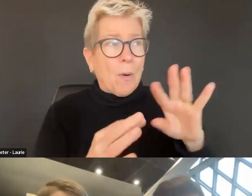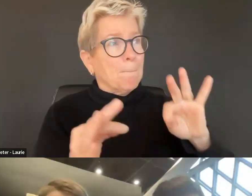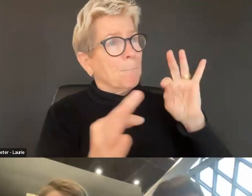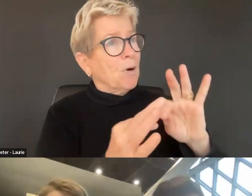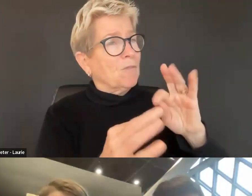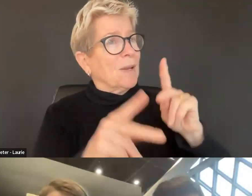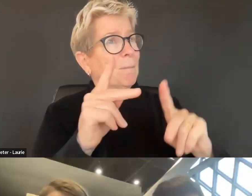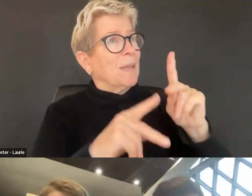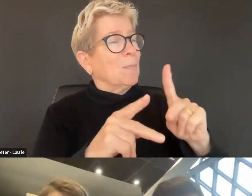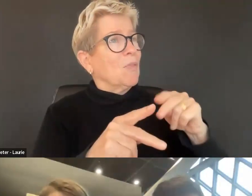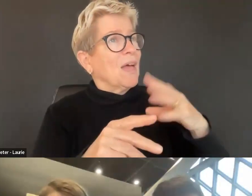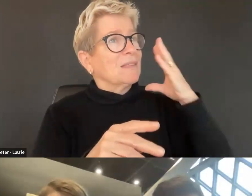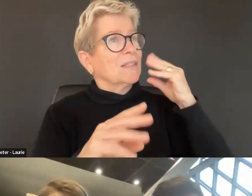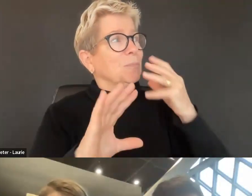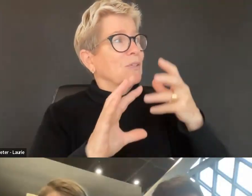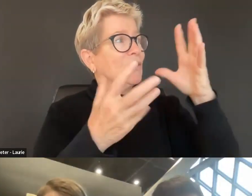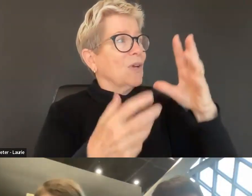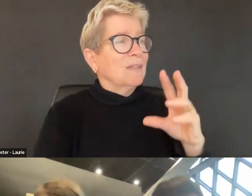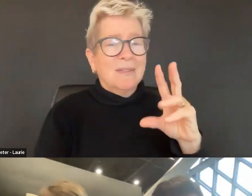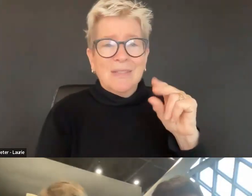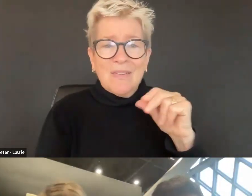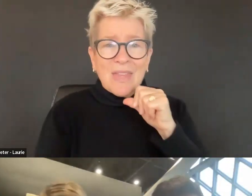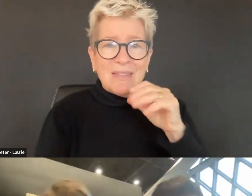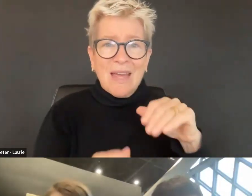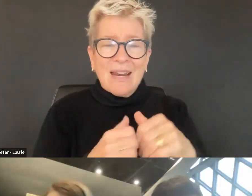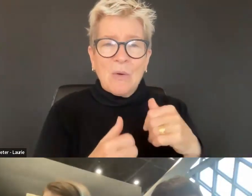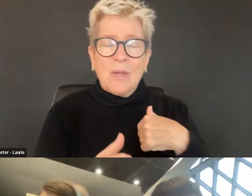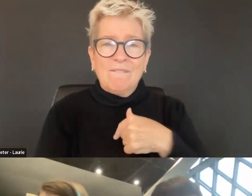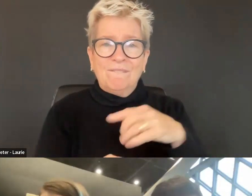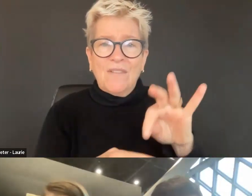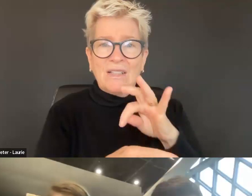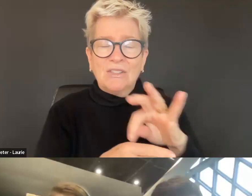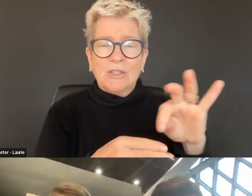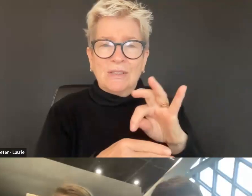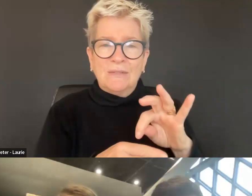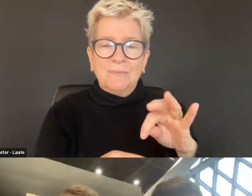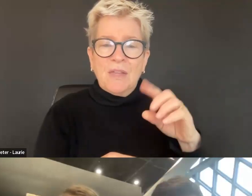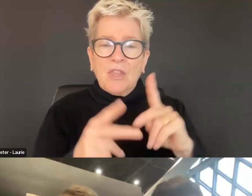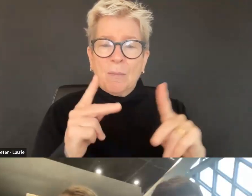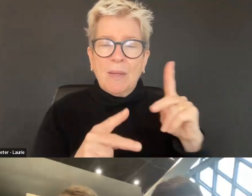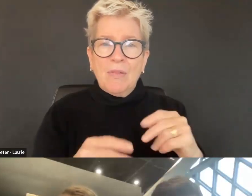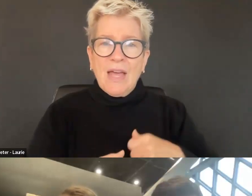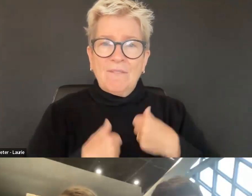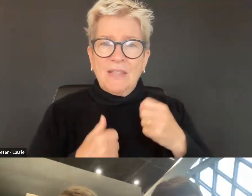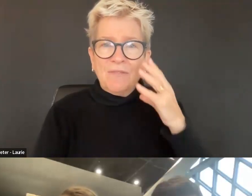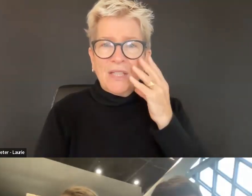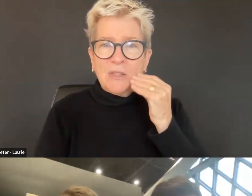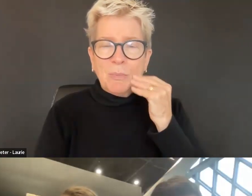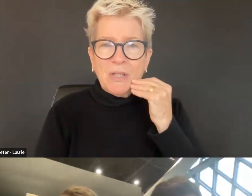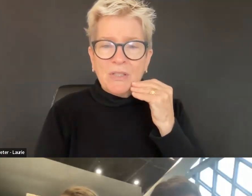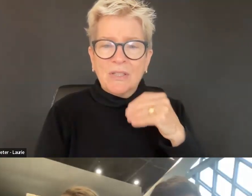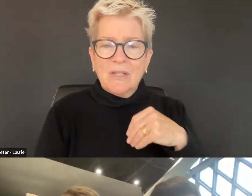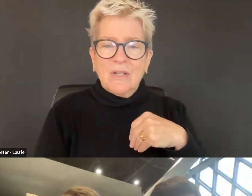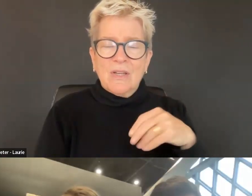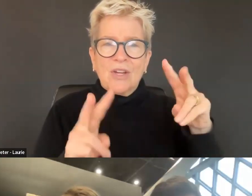we function. Anyone who's interacted with folks with lived experience or have lived experience themselves know that there is usually a window